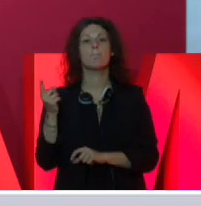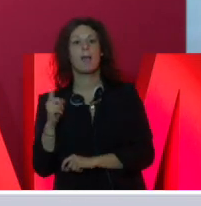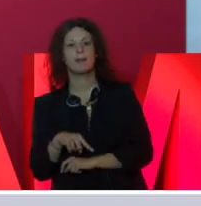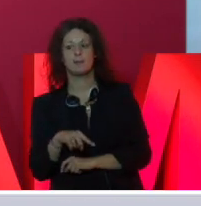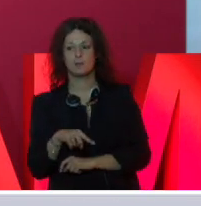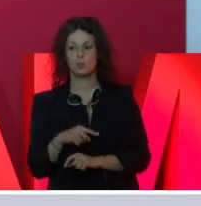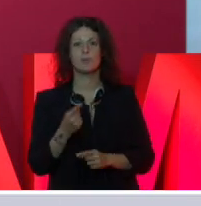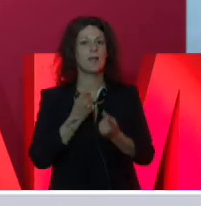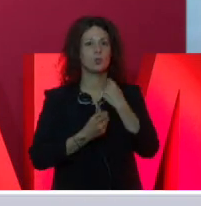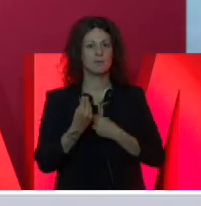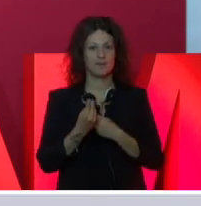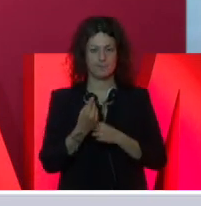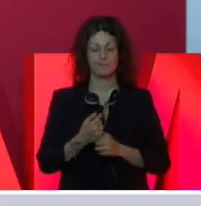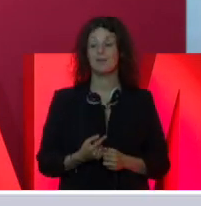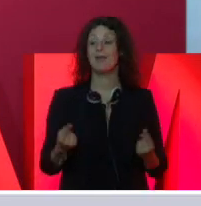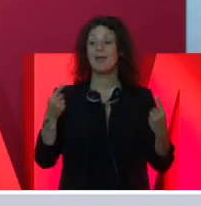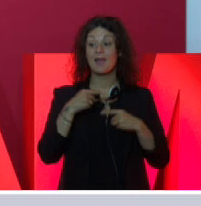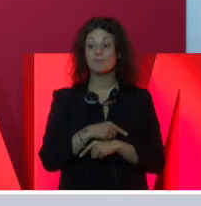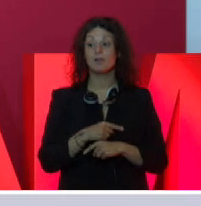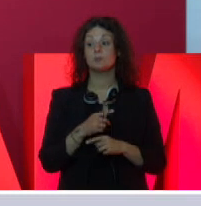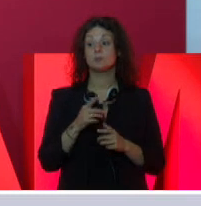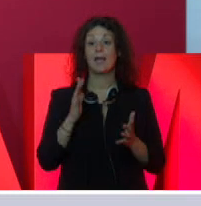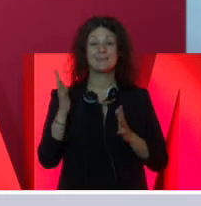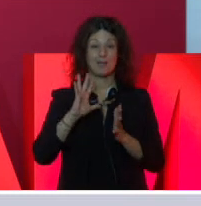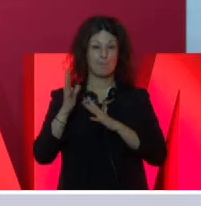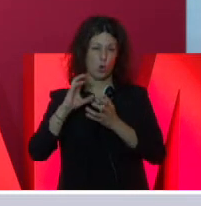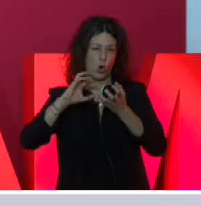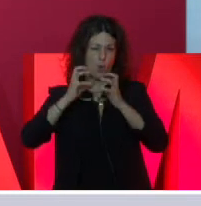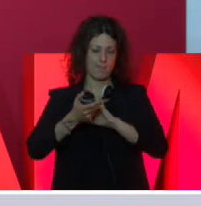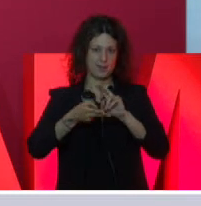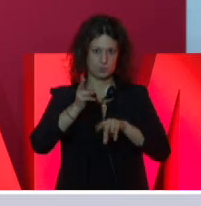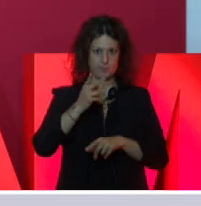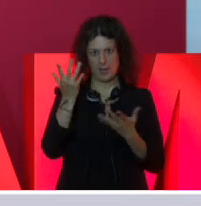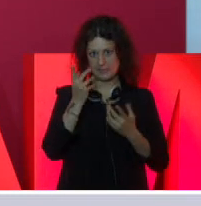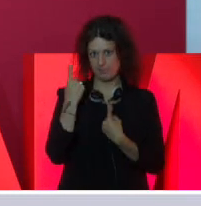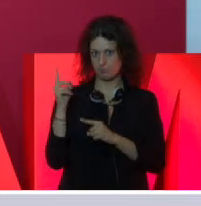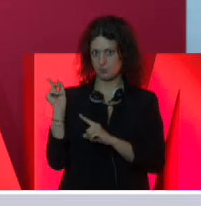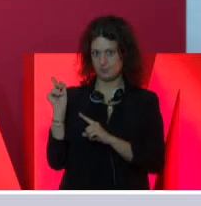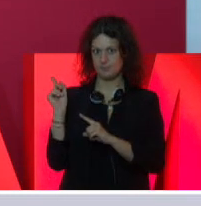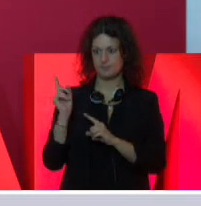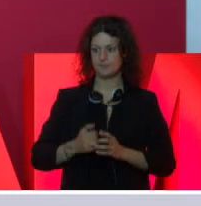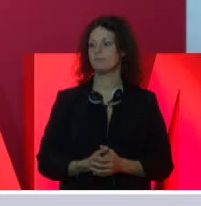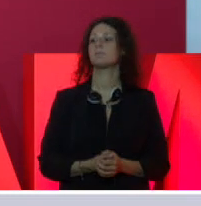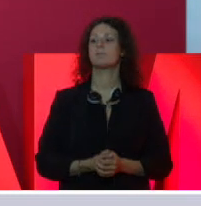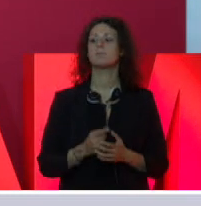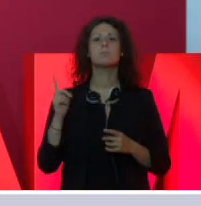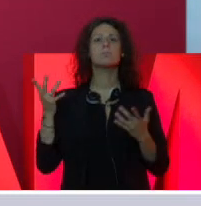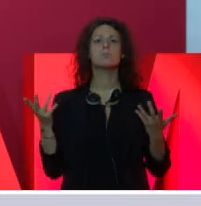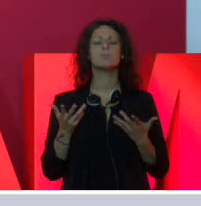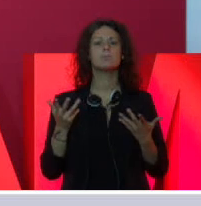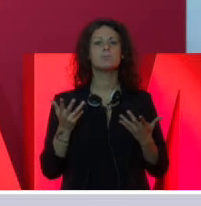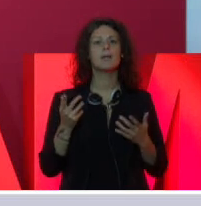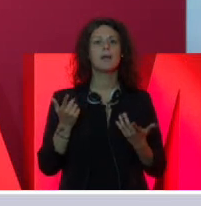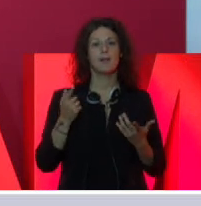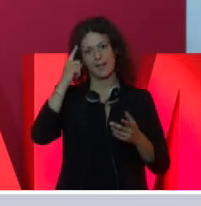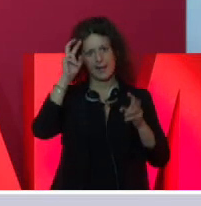or malignant. But if it is a black box like this, here you have a recurrent neural